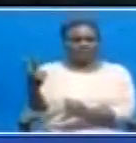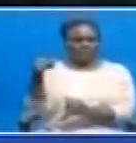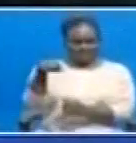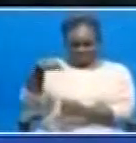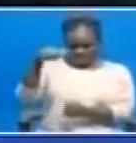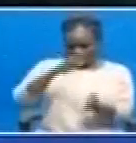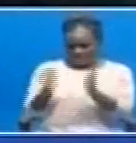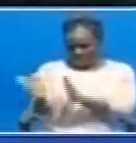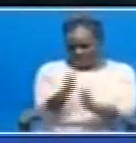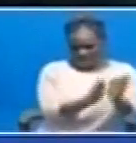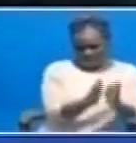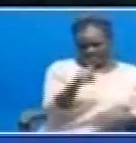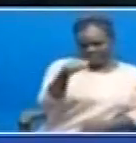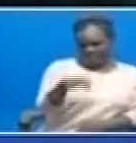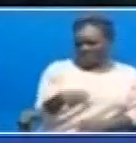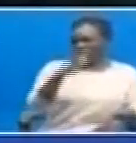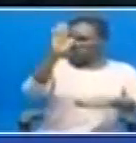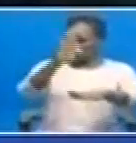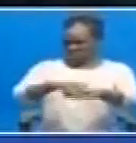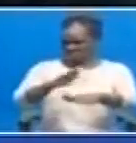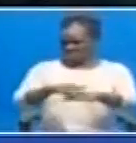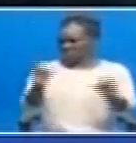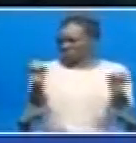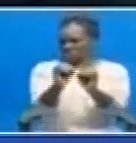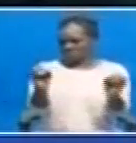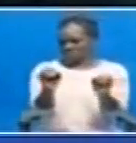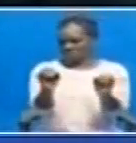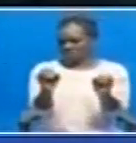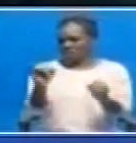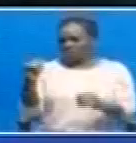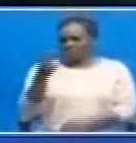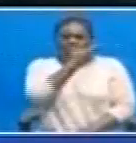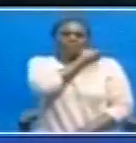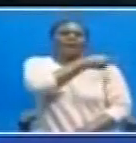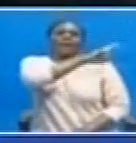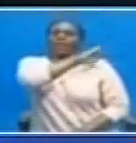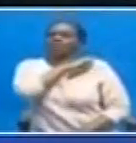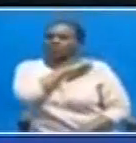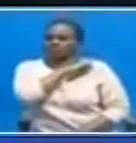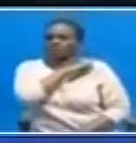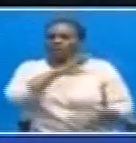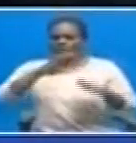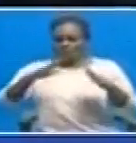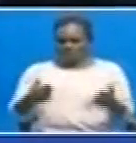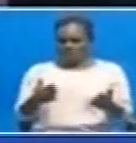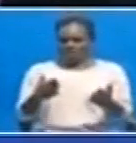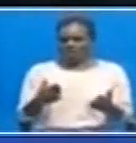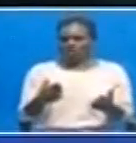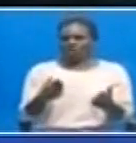initiative did not run well with either the pilots or the cabin crew.